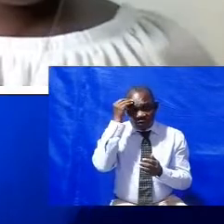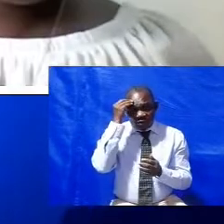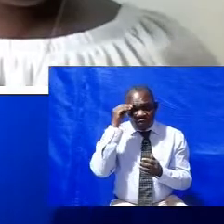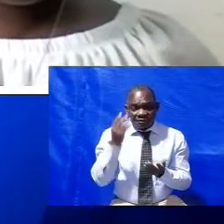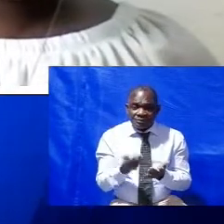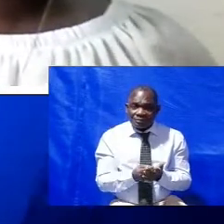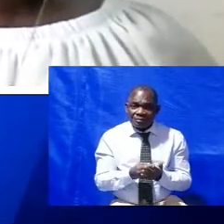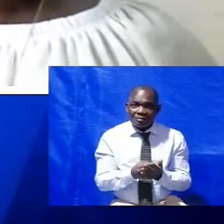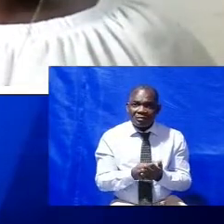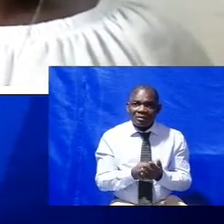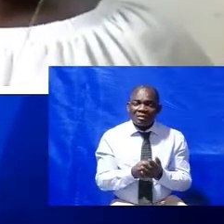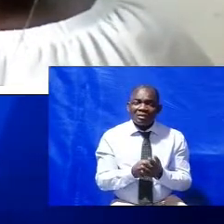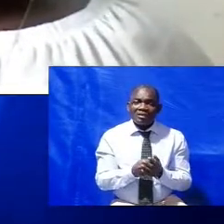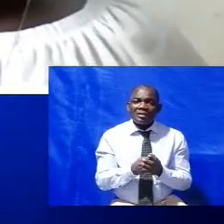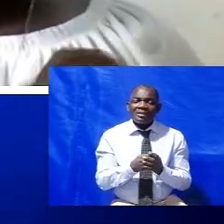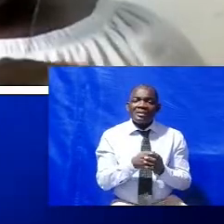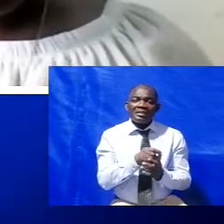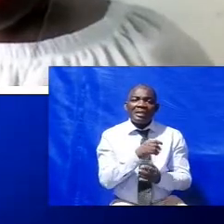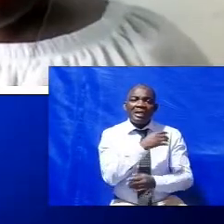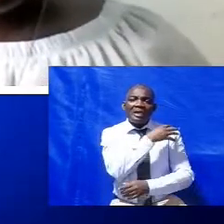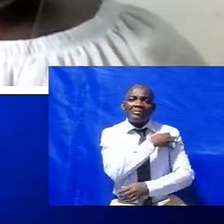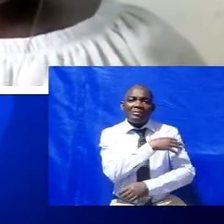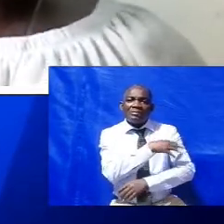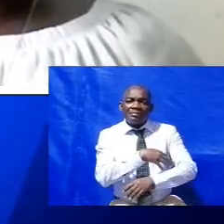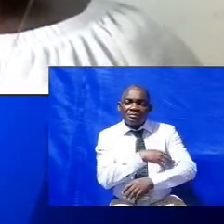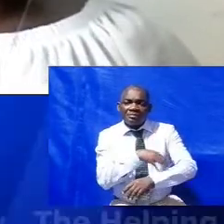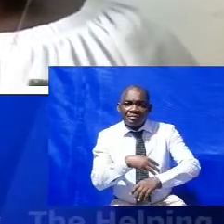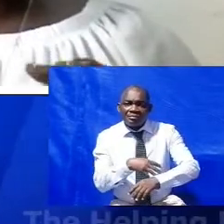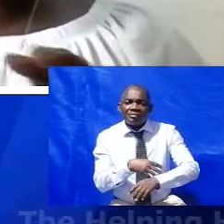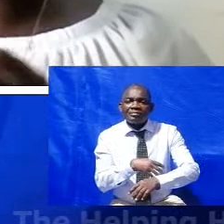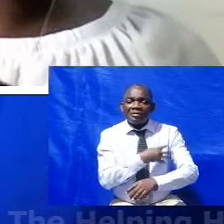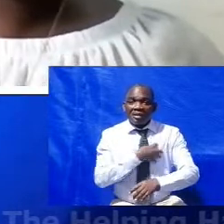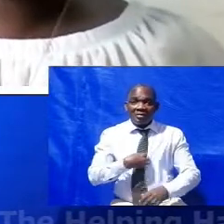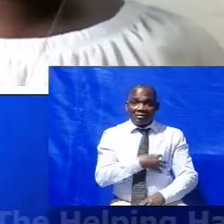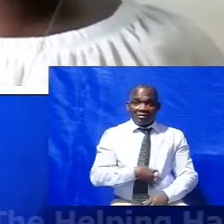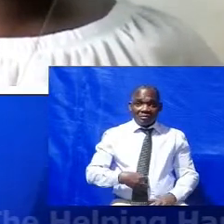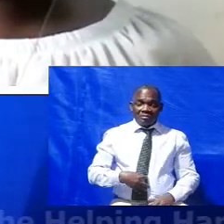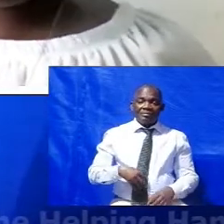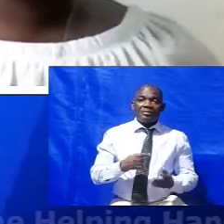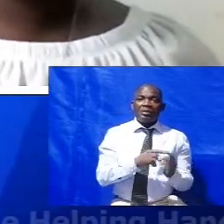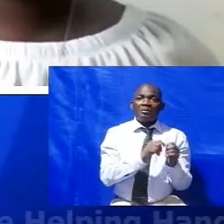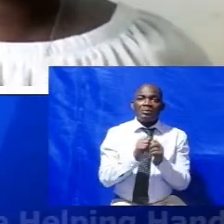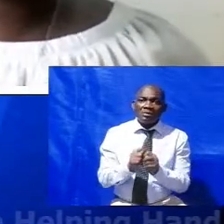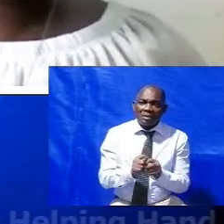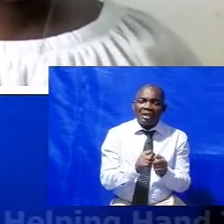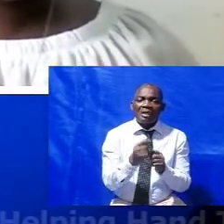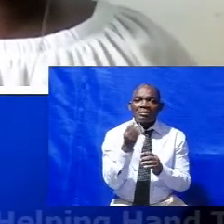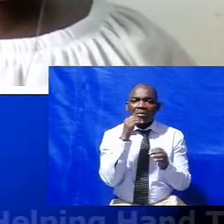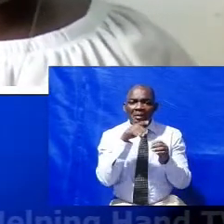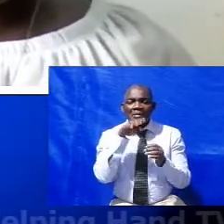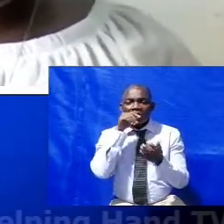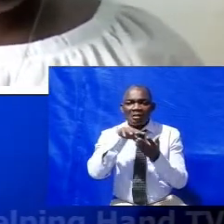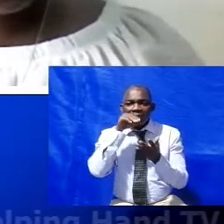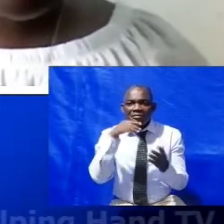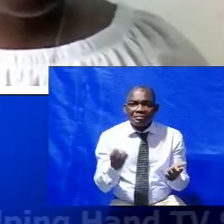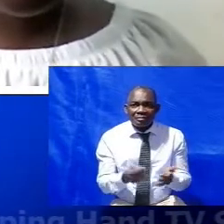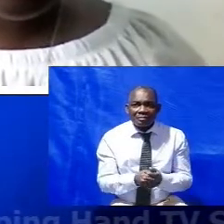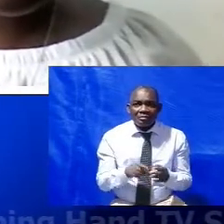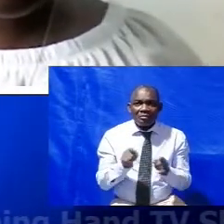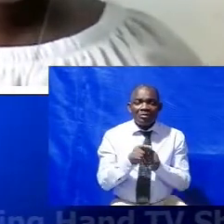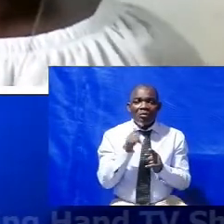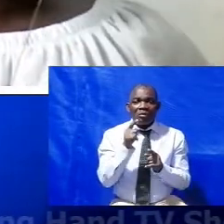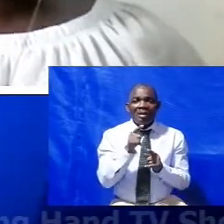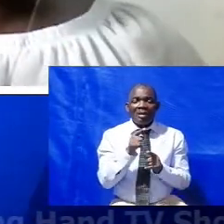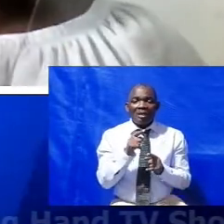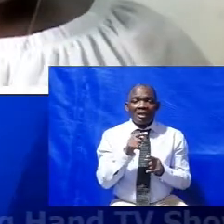grazing field. And then a lion comes, and these zebras are herding together, they are eating grass